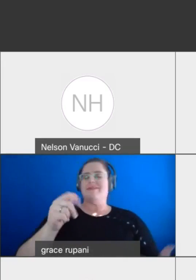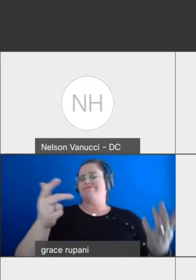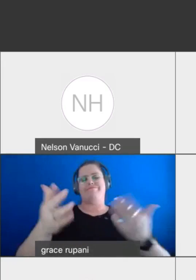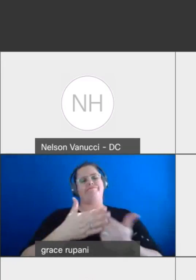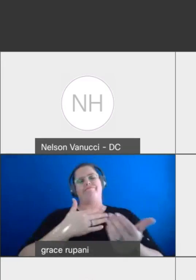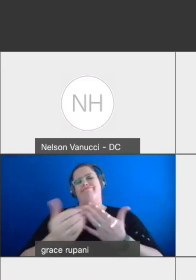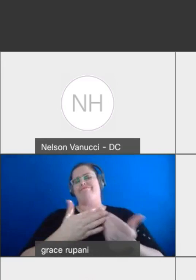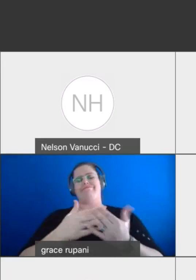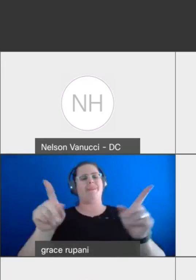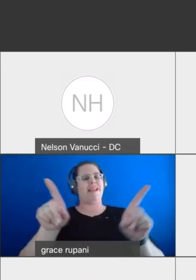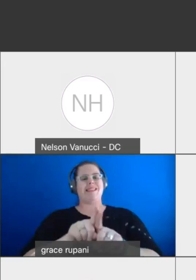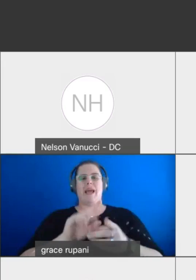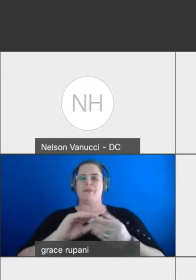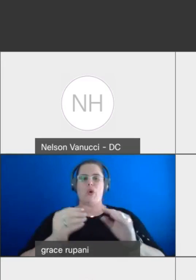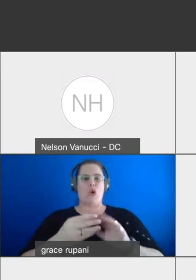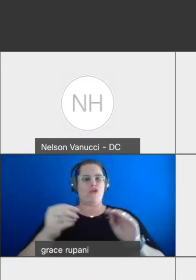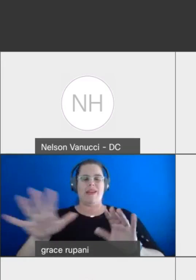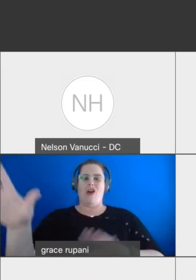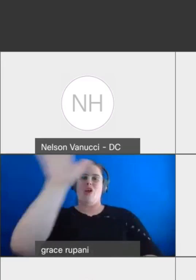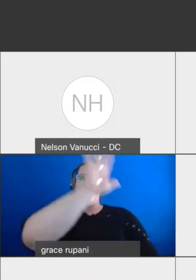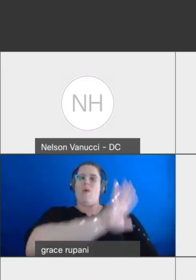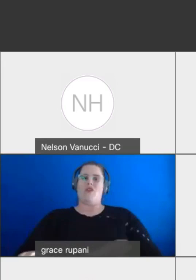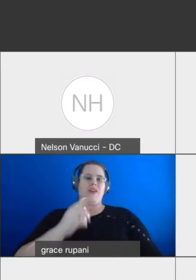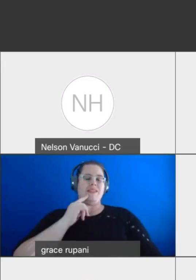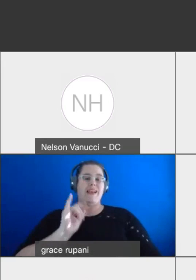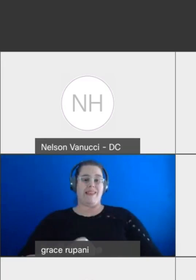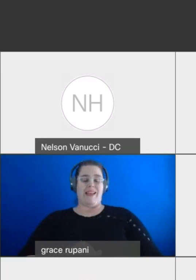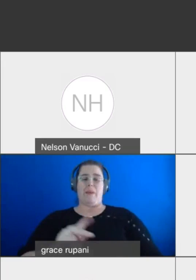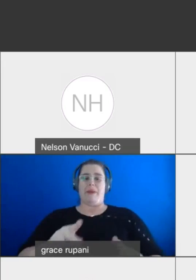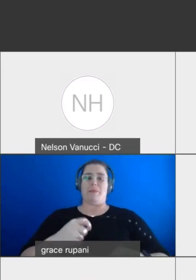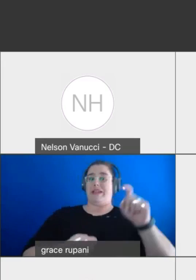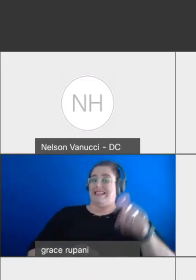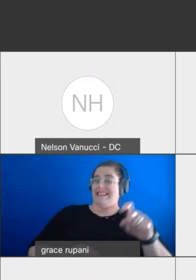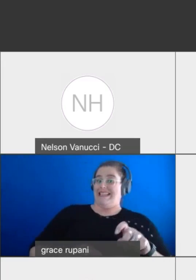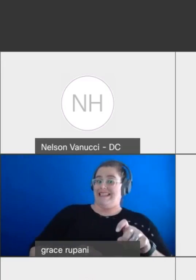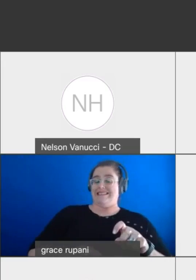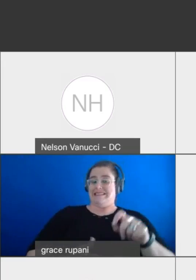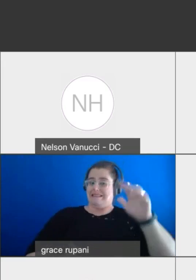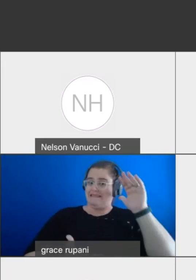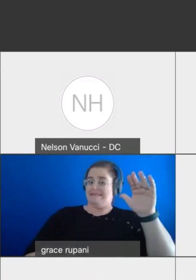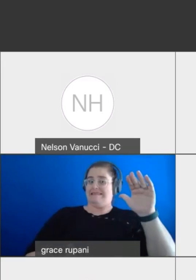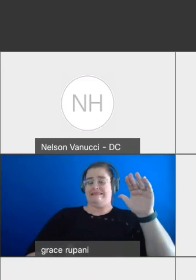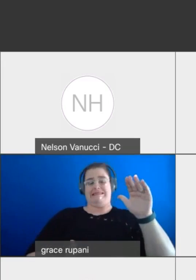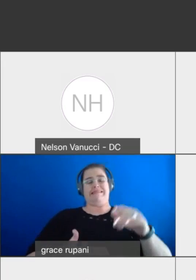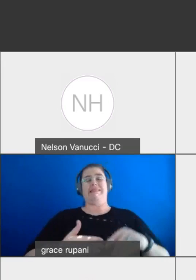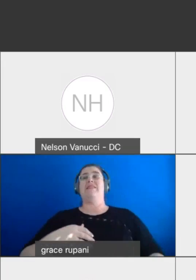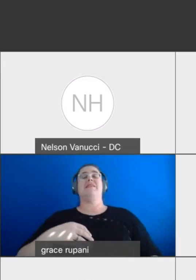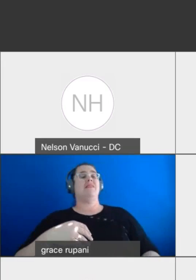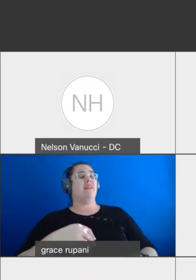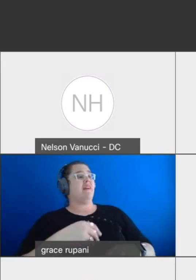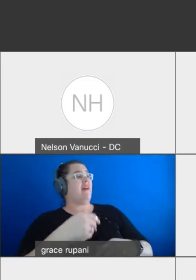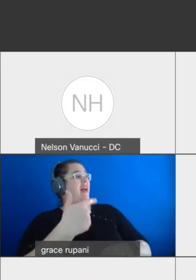There's less vaccine and there is need for vaccine. So, I do appreciate that there